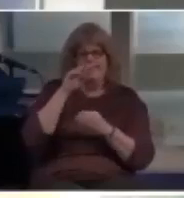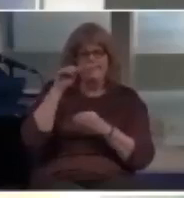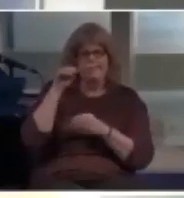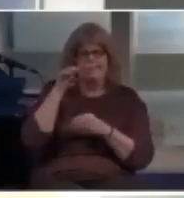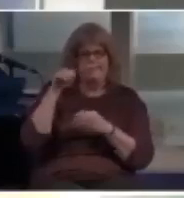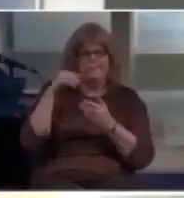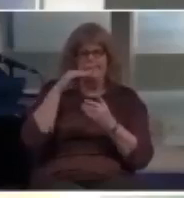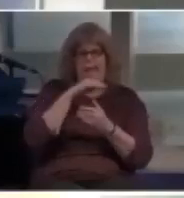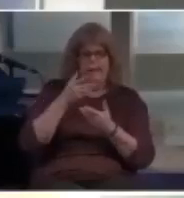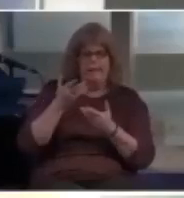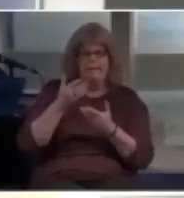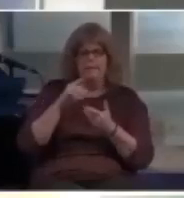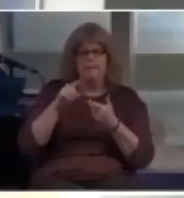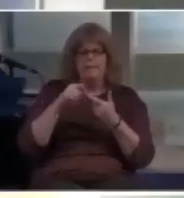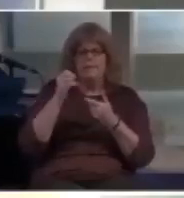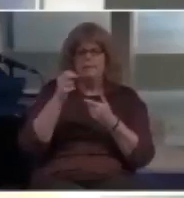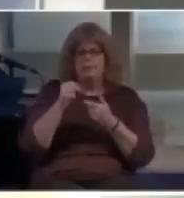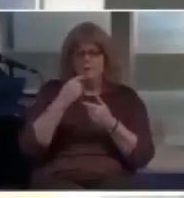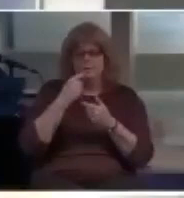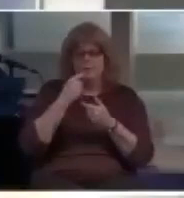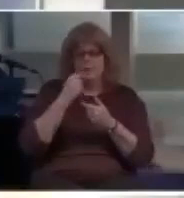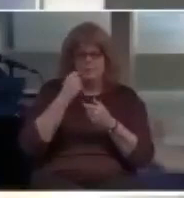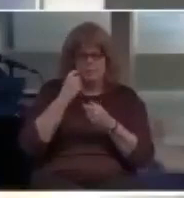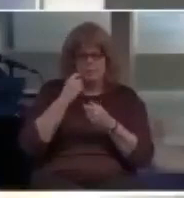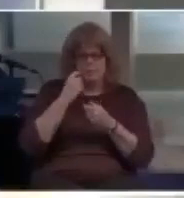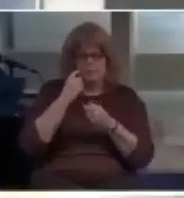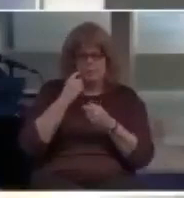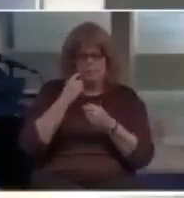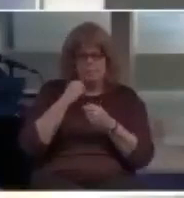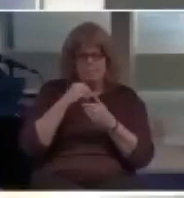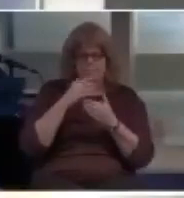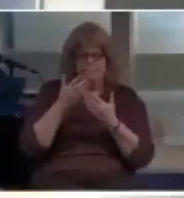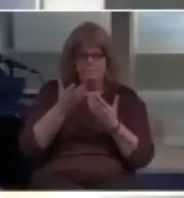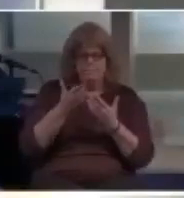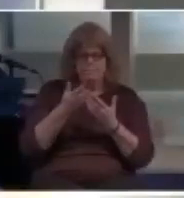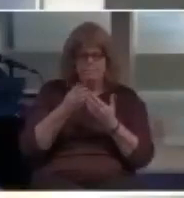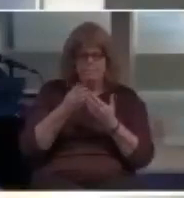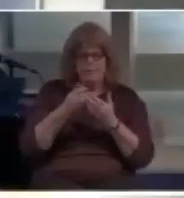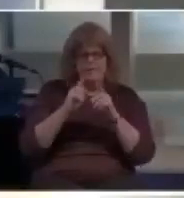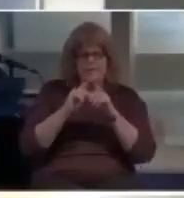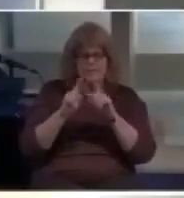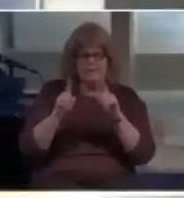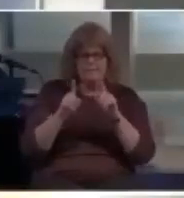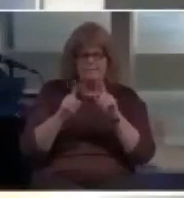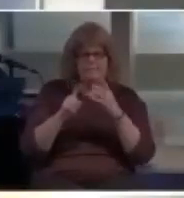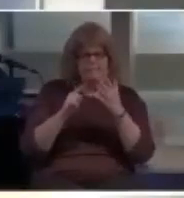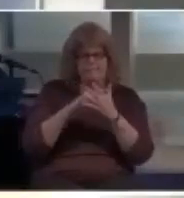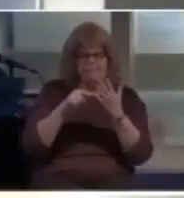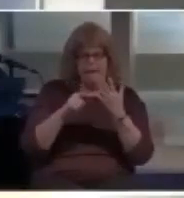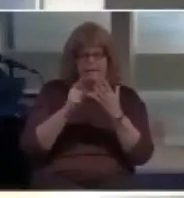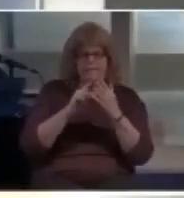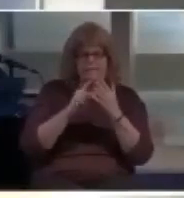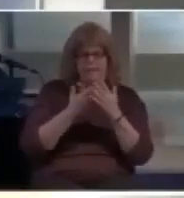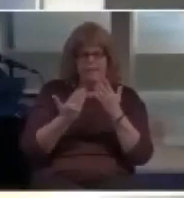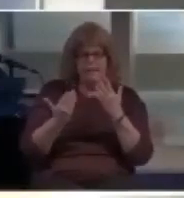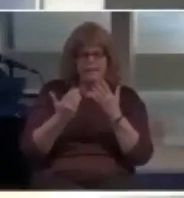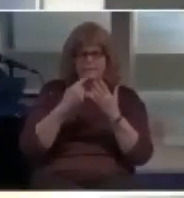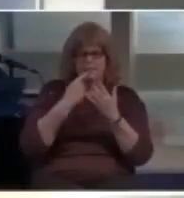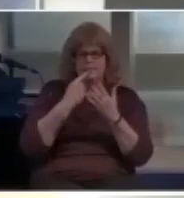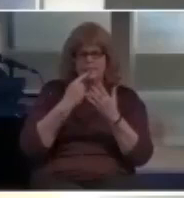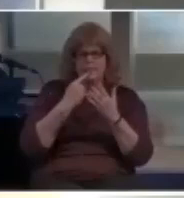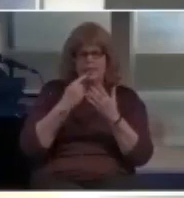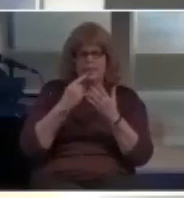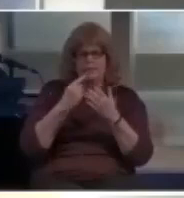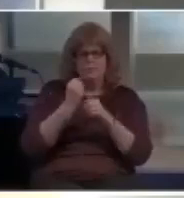then John continues and he says, okay, so there are different five things that he has said